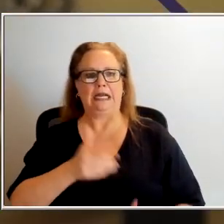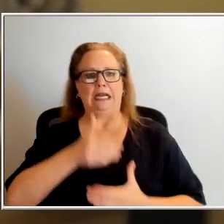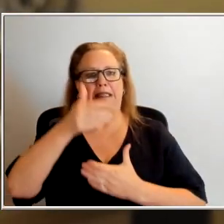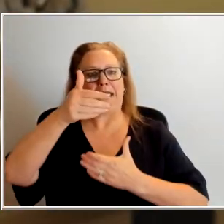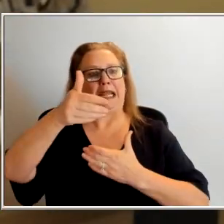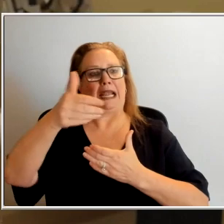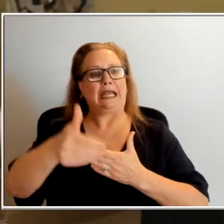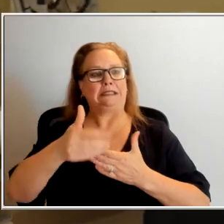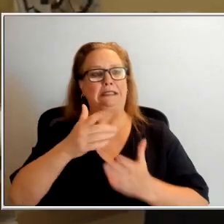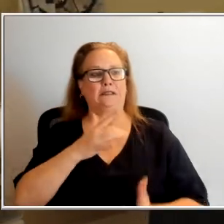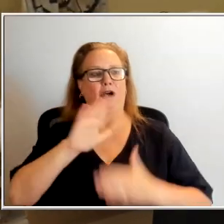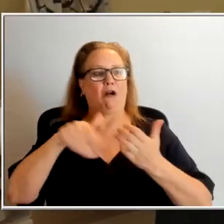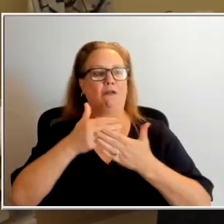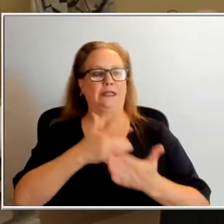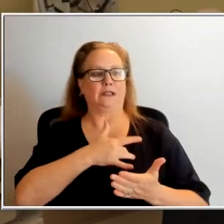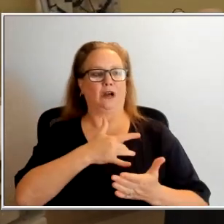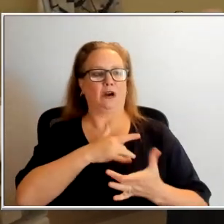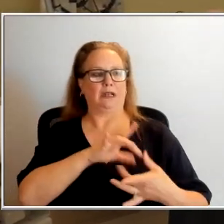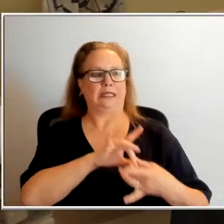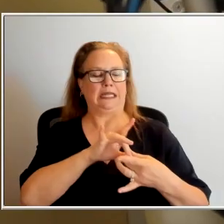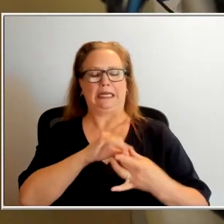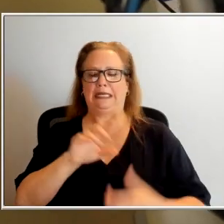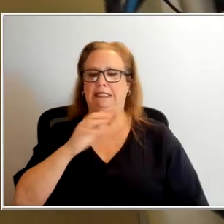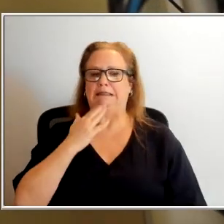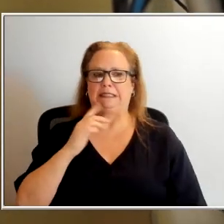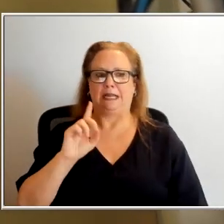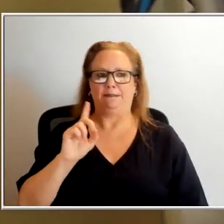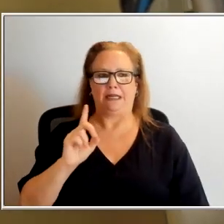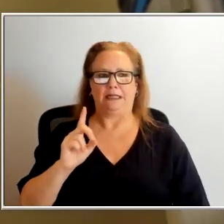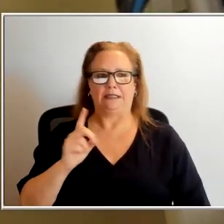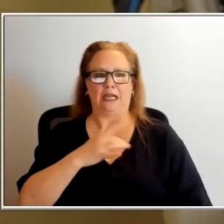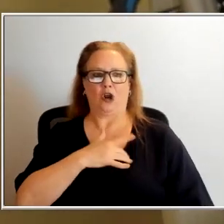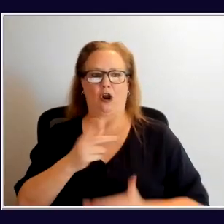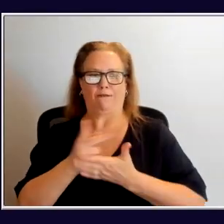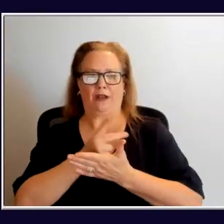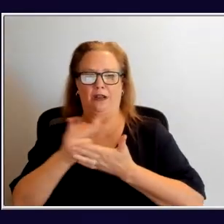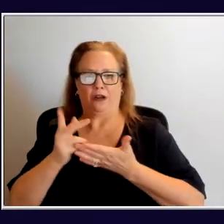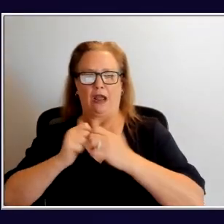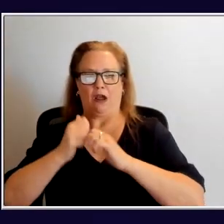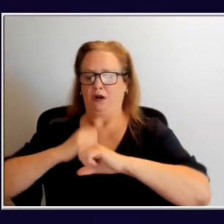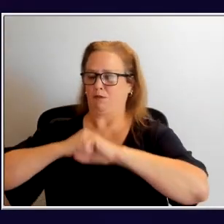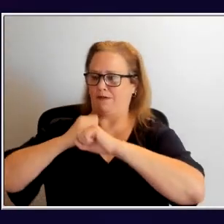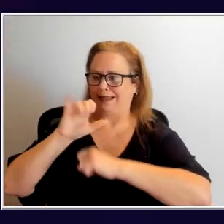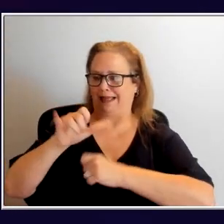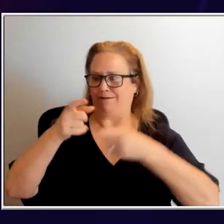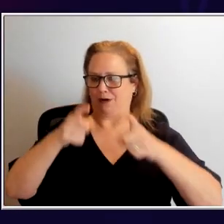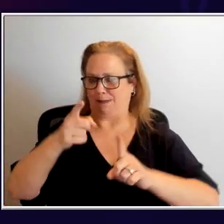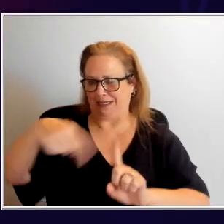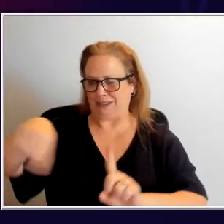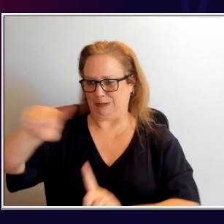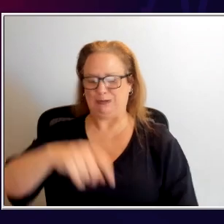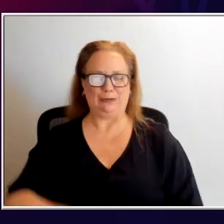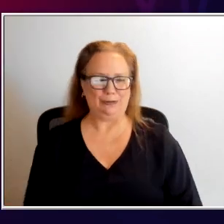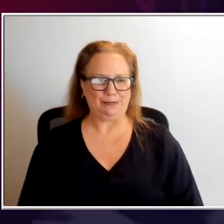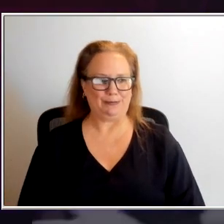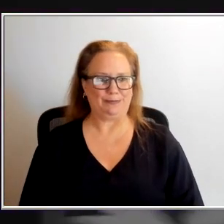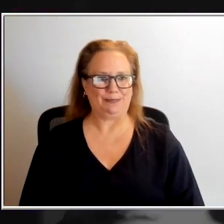Heart, we explore the link between diabetes and heart failure and how to prevent that from happening to you.